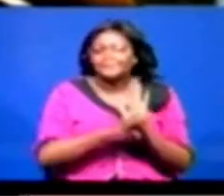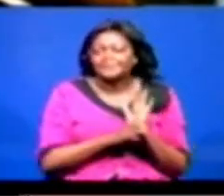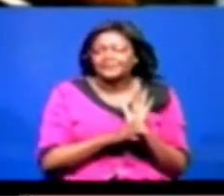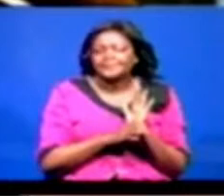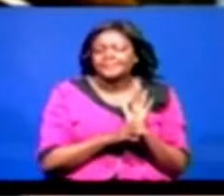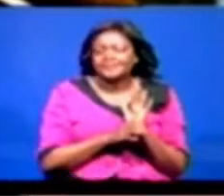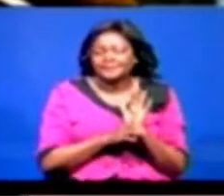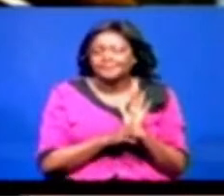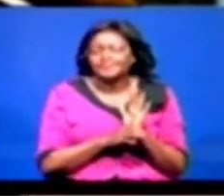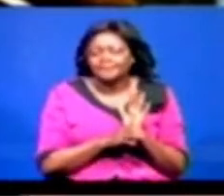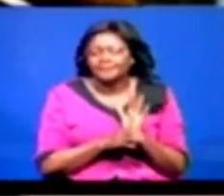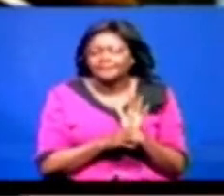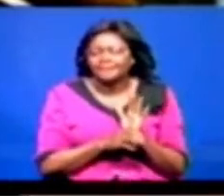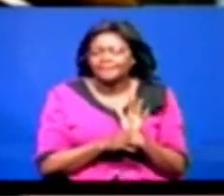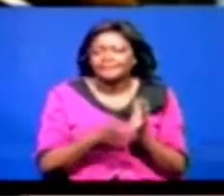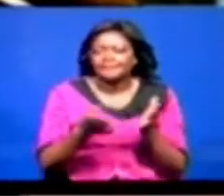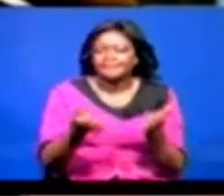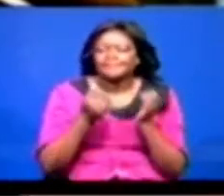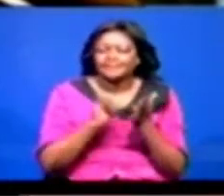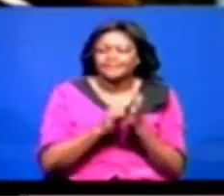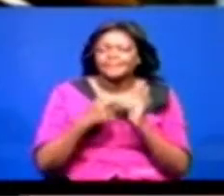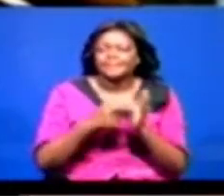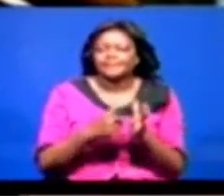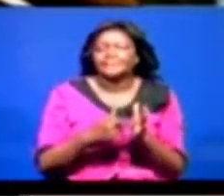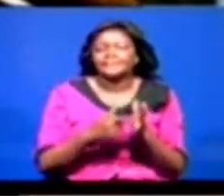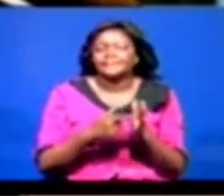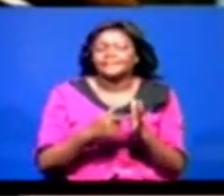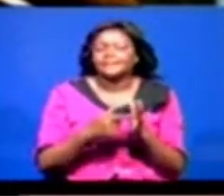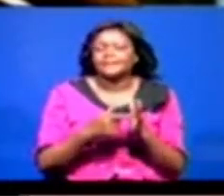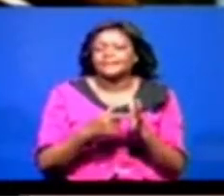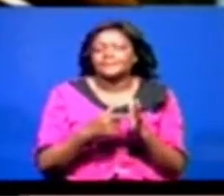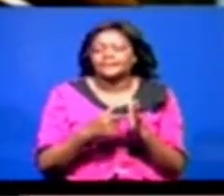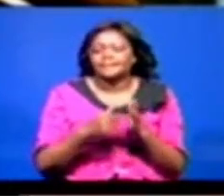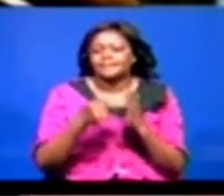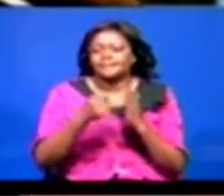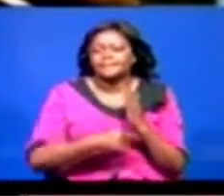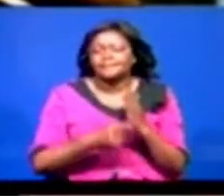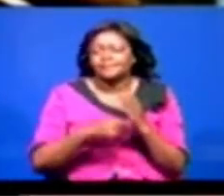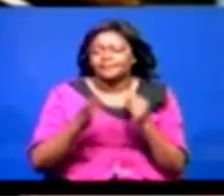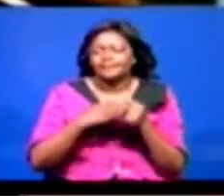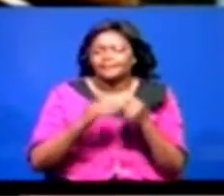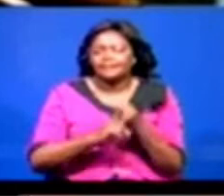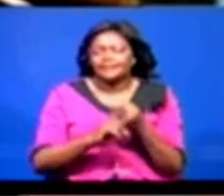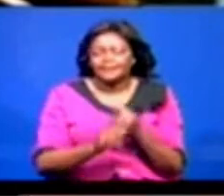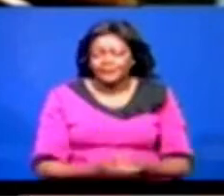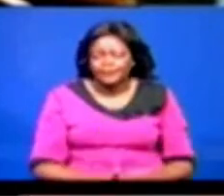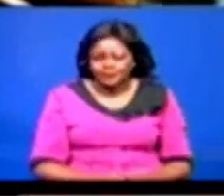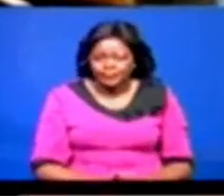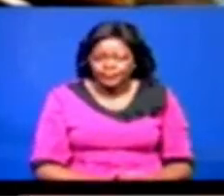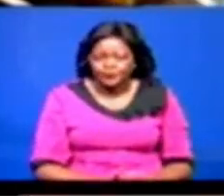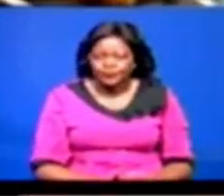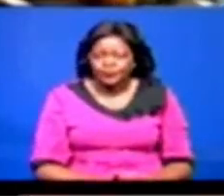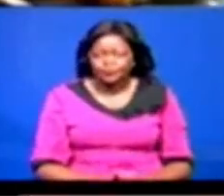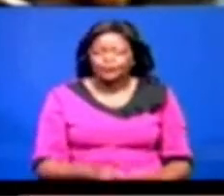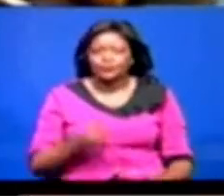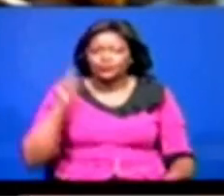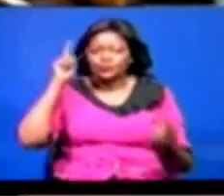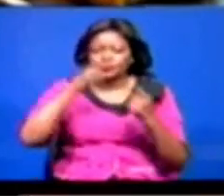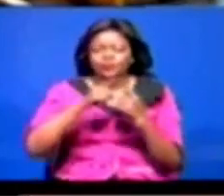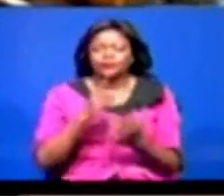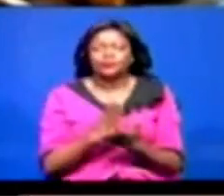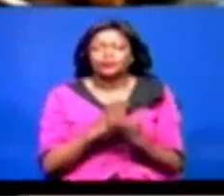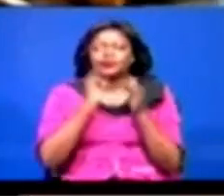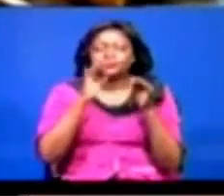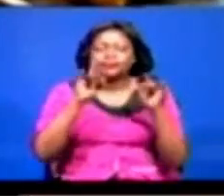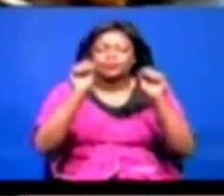imperatives that are contemplated under Article 86. Again, for purposes of confirming whether that system